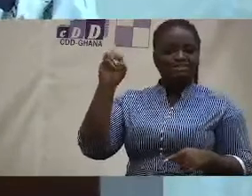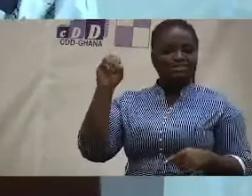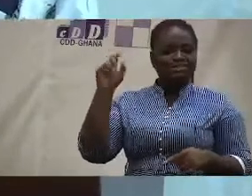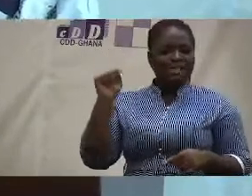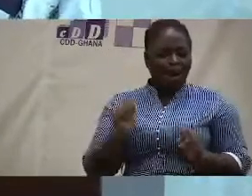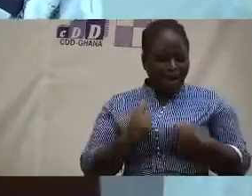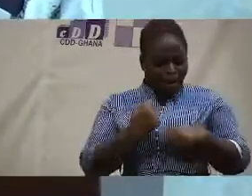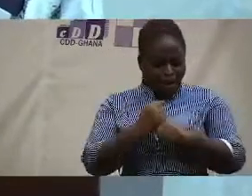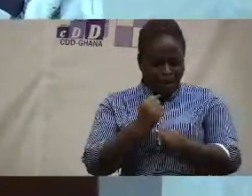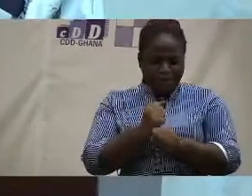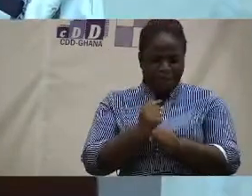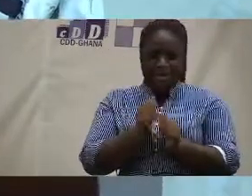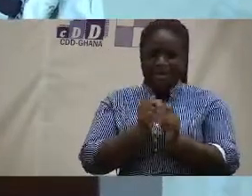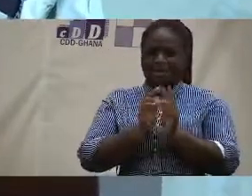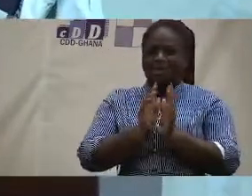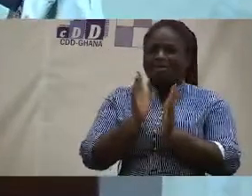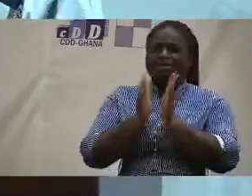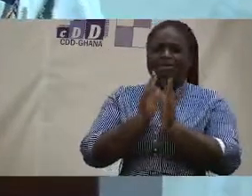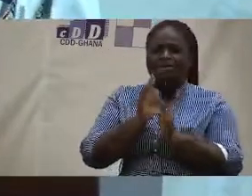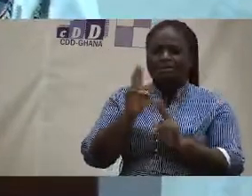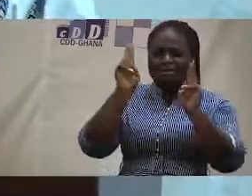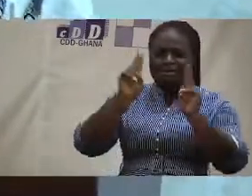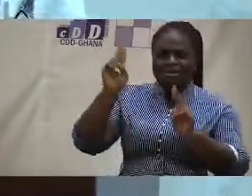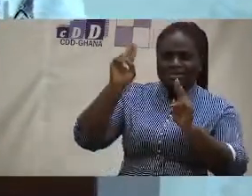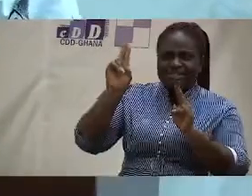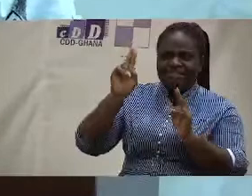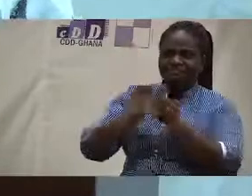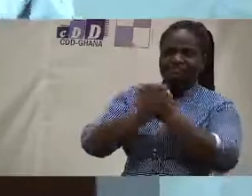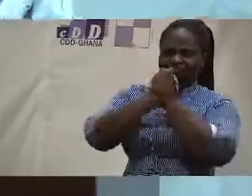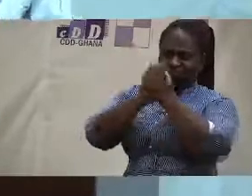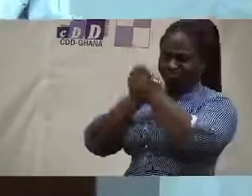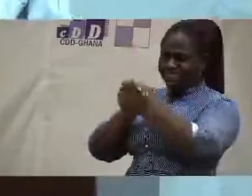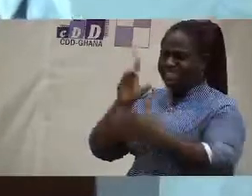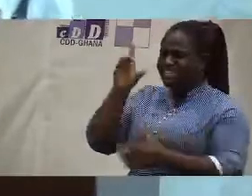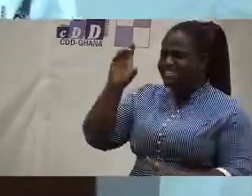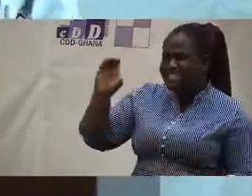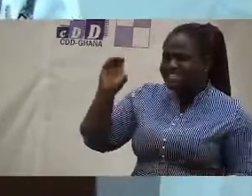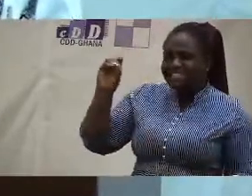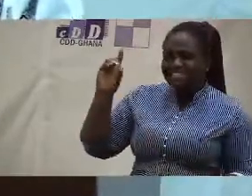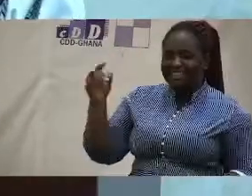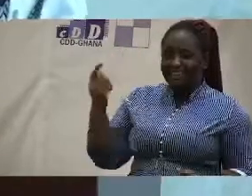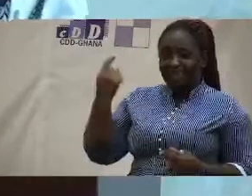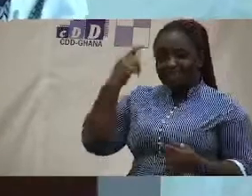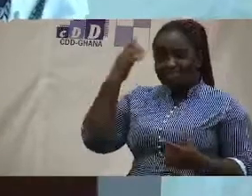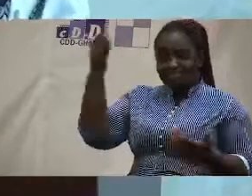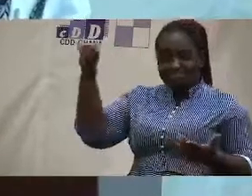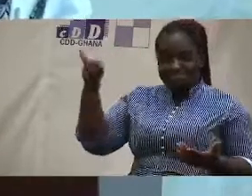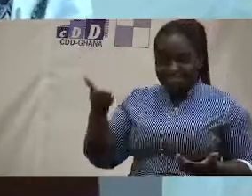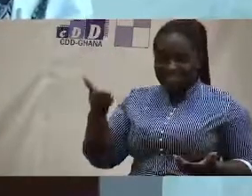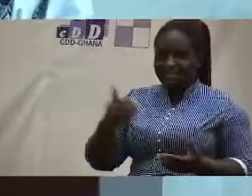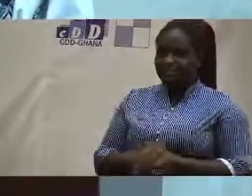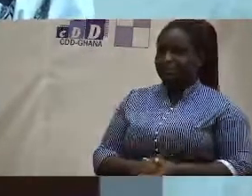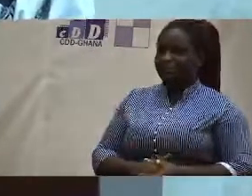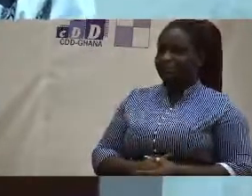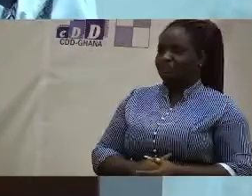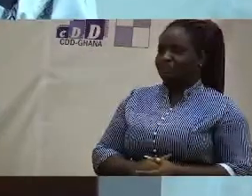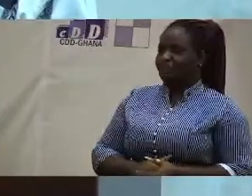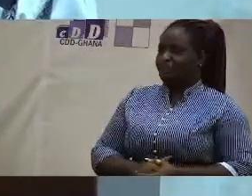very useful comment congratulating the CDD for bringing